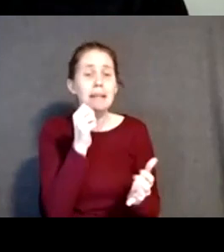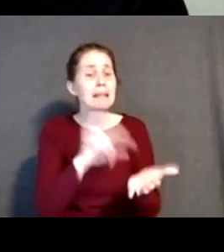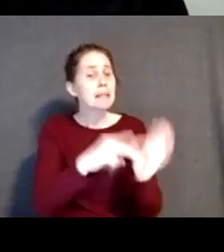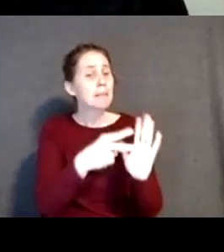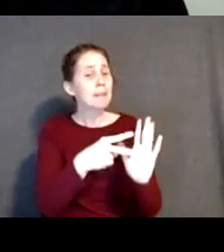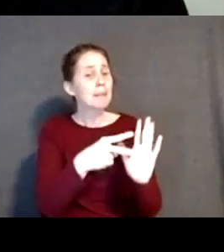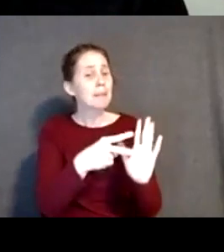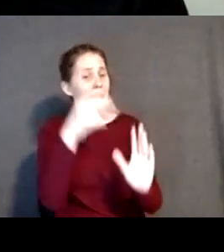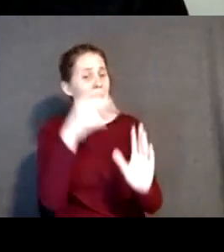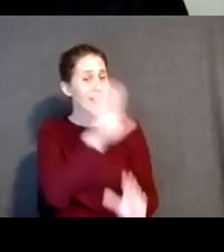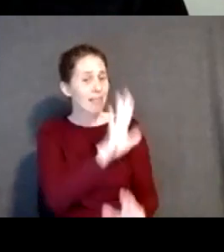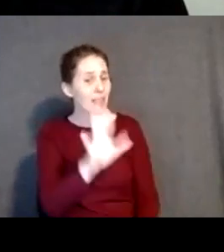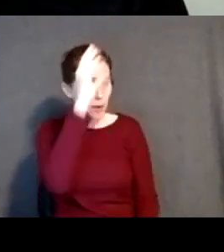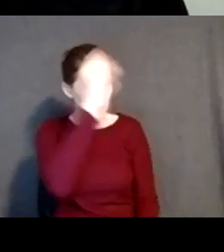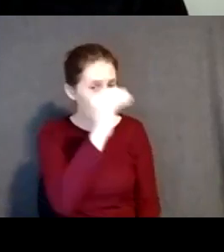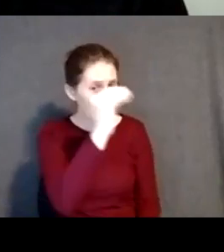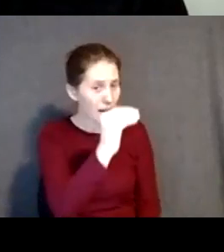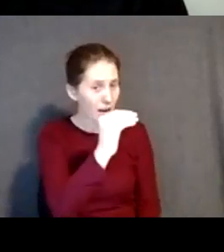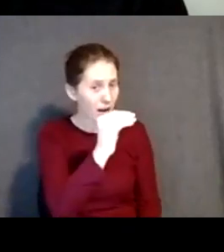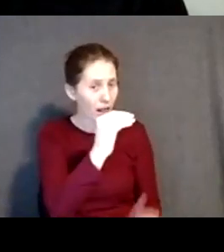more valid. But